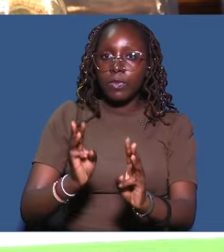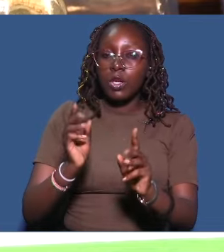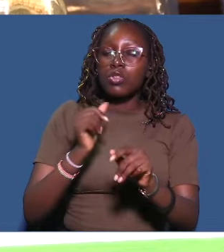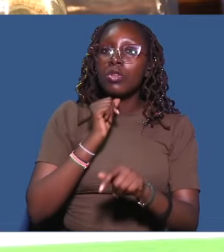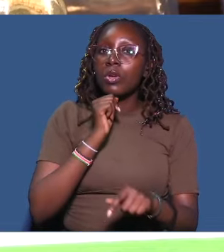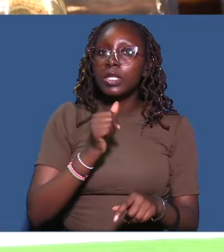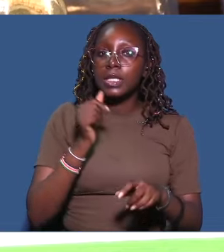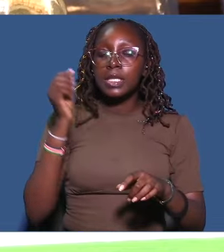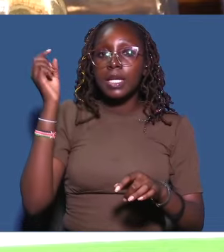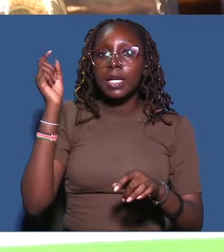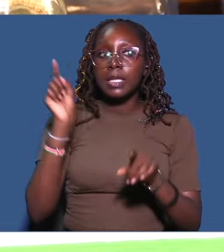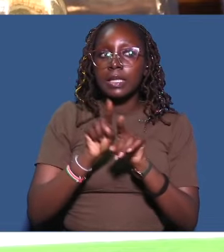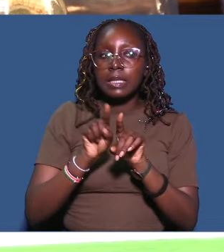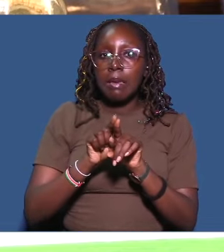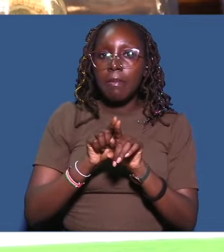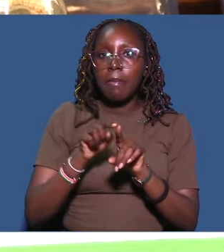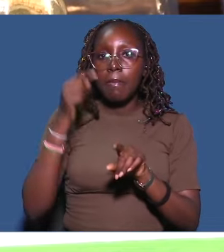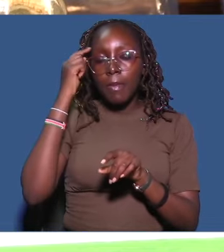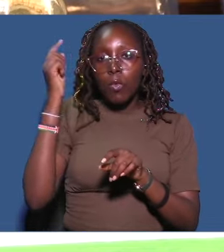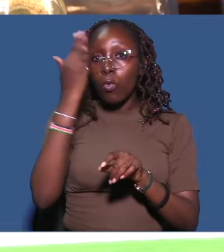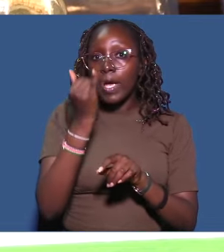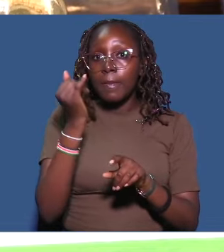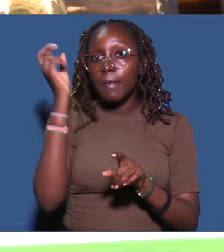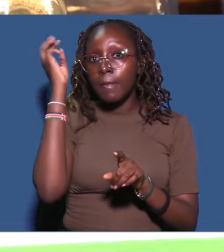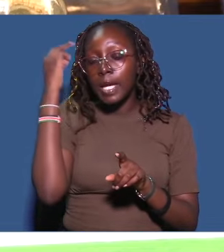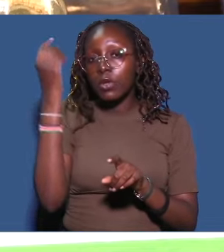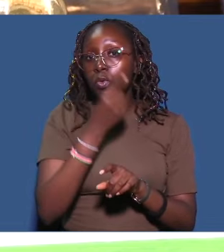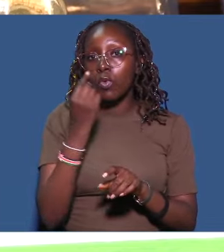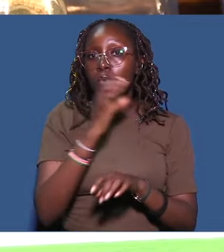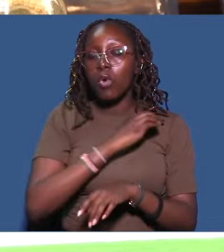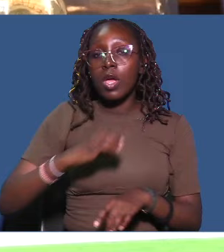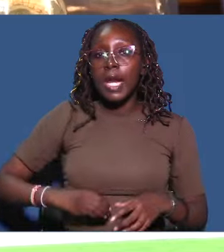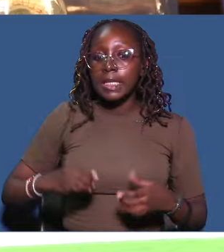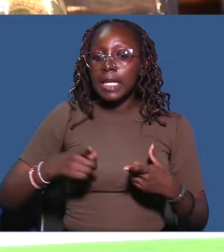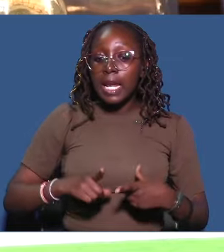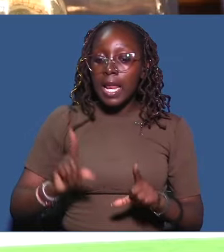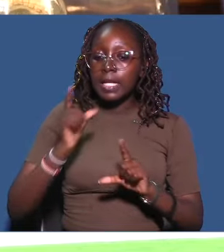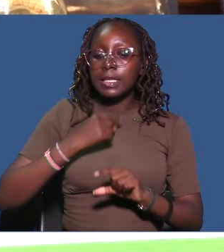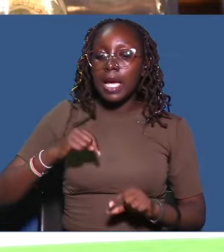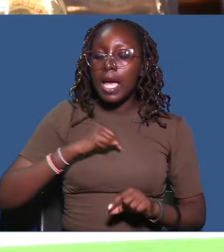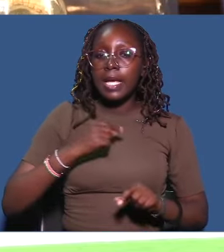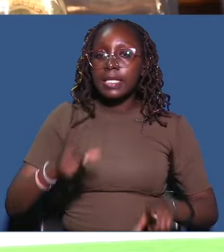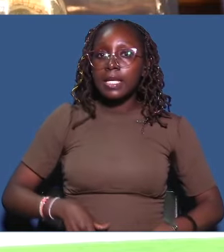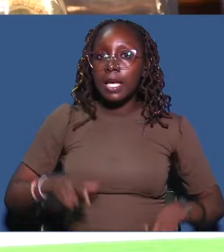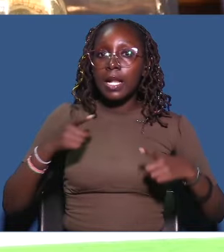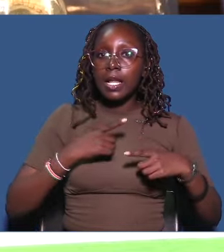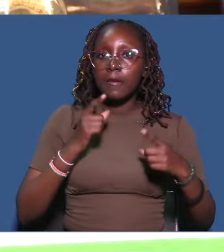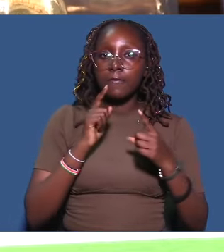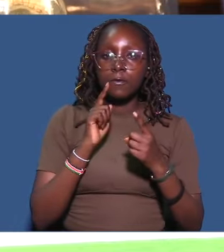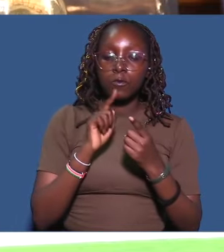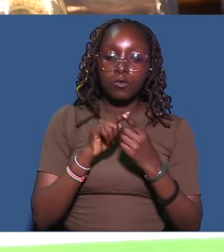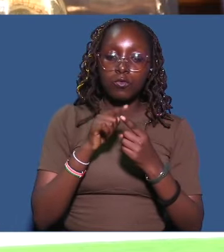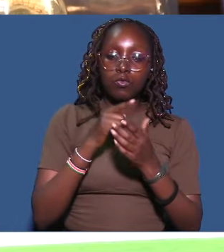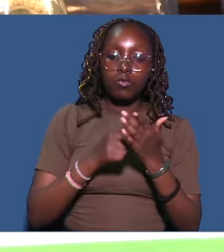that that he's talking about is the mind of Christ. He says, only let us live up to what we have